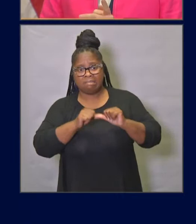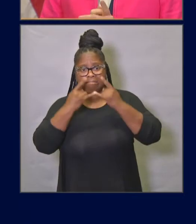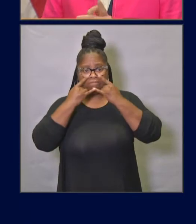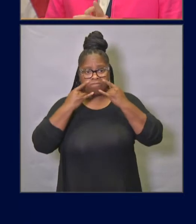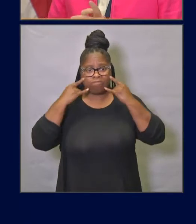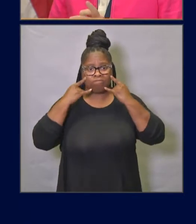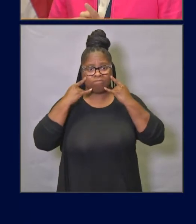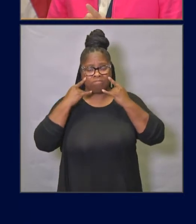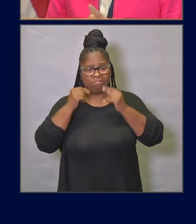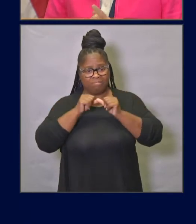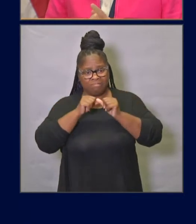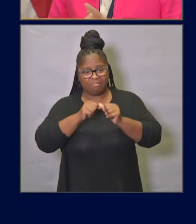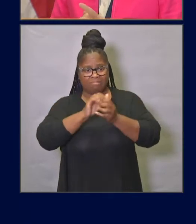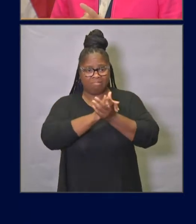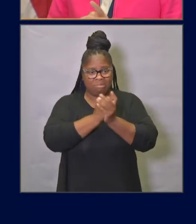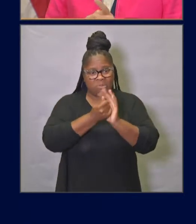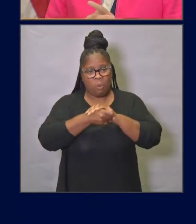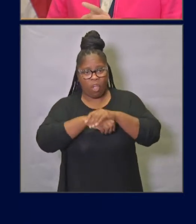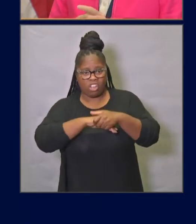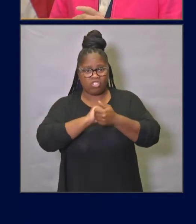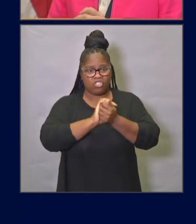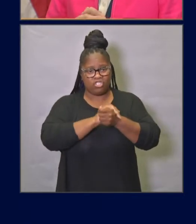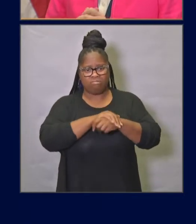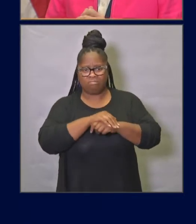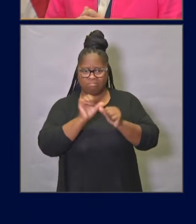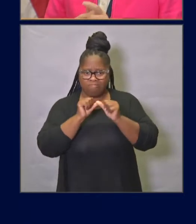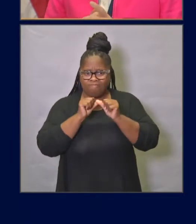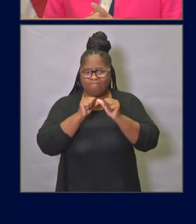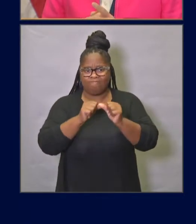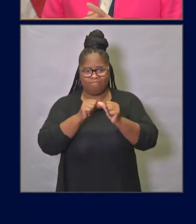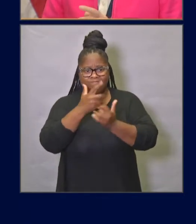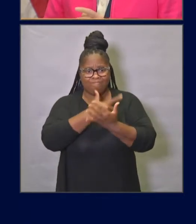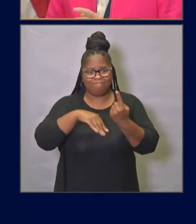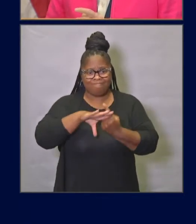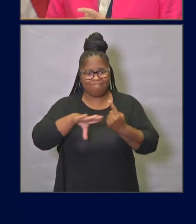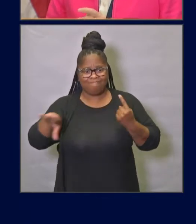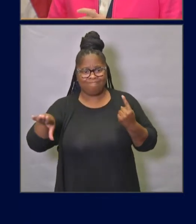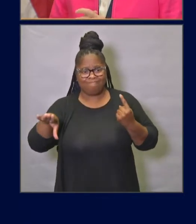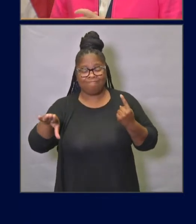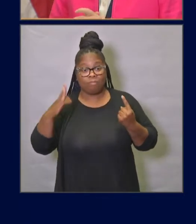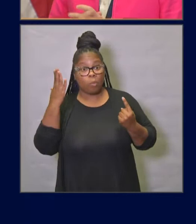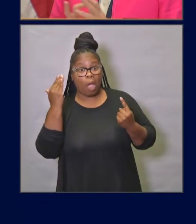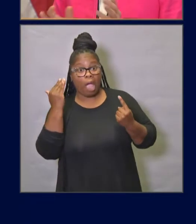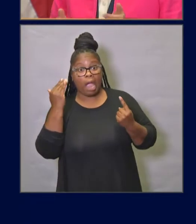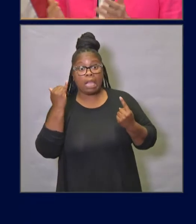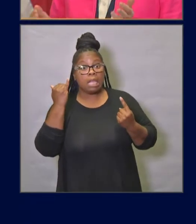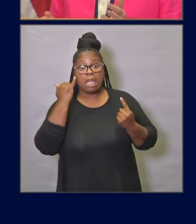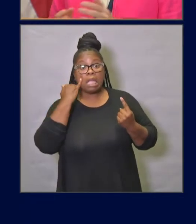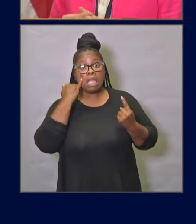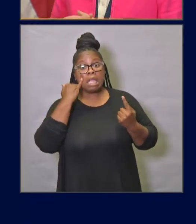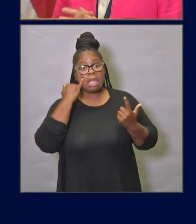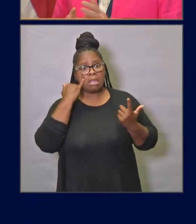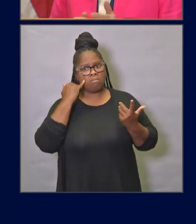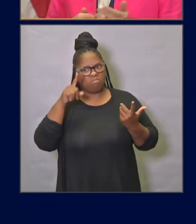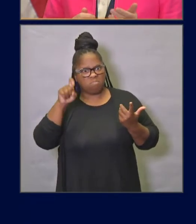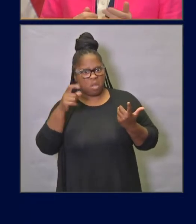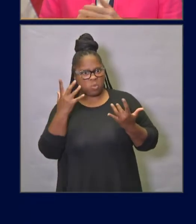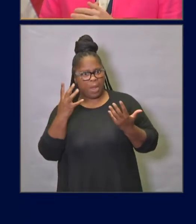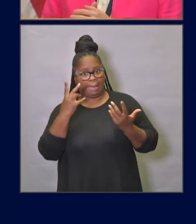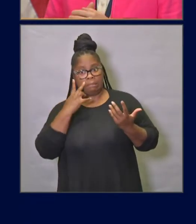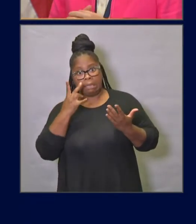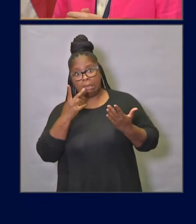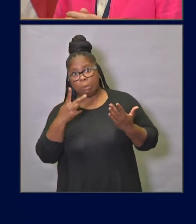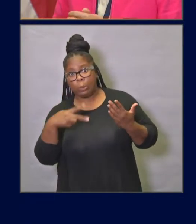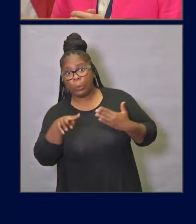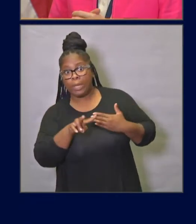don't experience another surge in our hospitalizations, which takes us, which we need to wait and see a few weeks worth